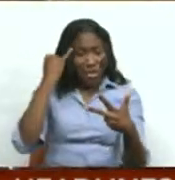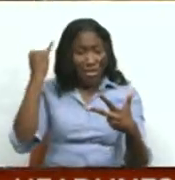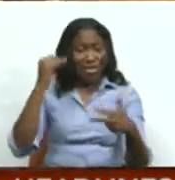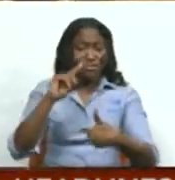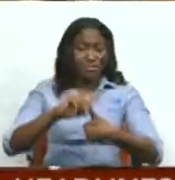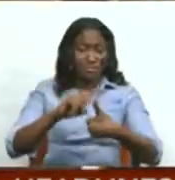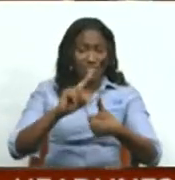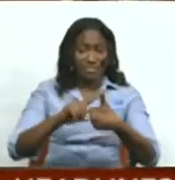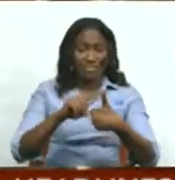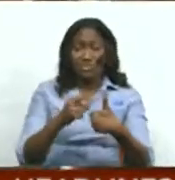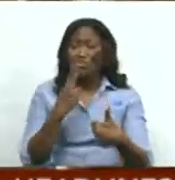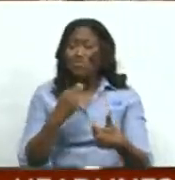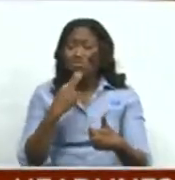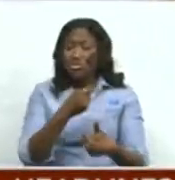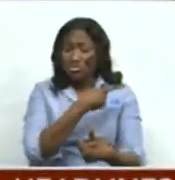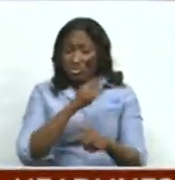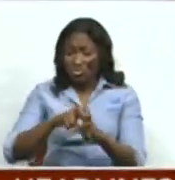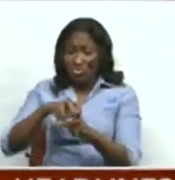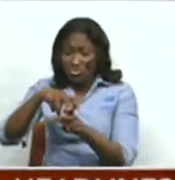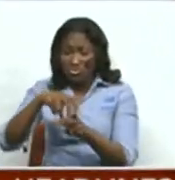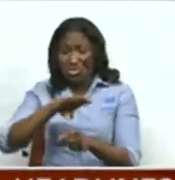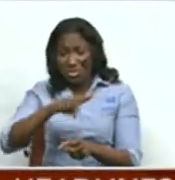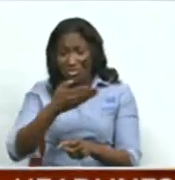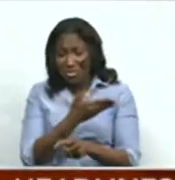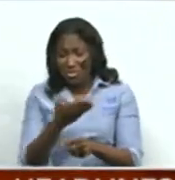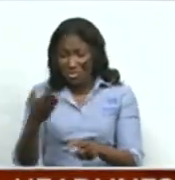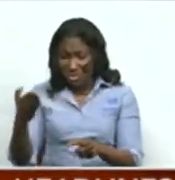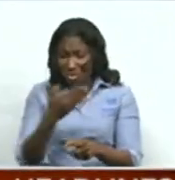taxes on sugar-sweetened beverages and